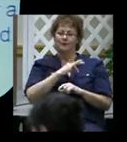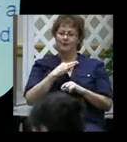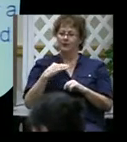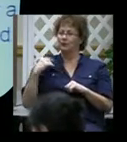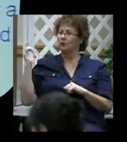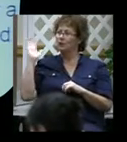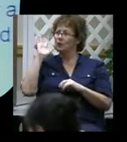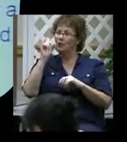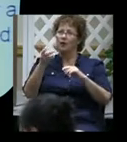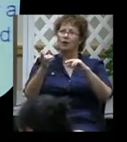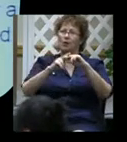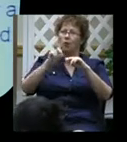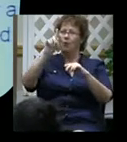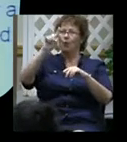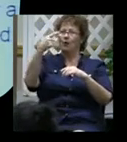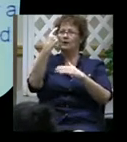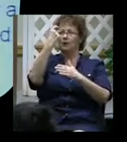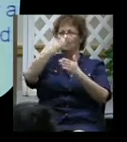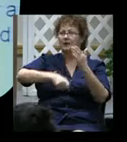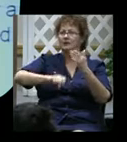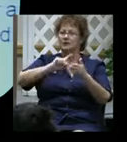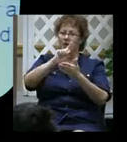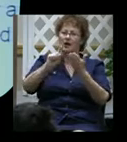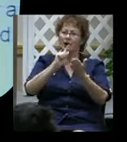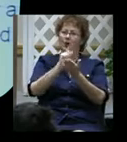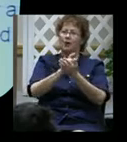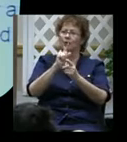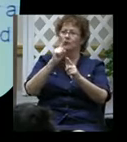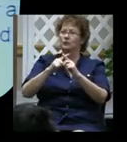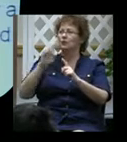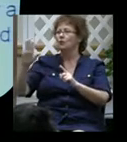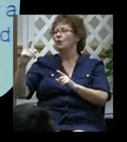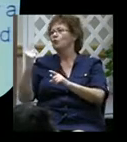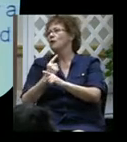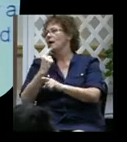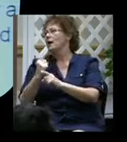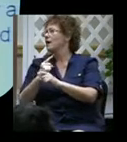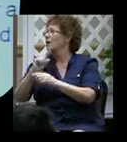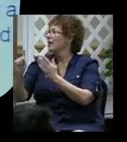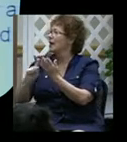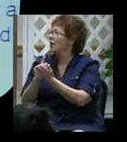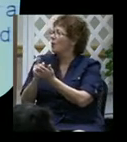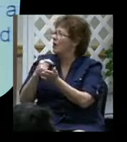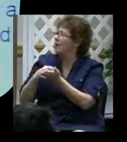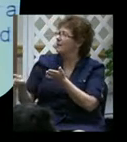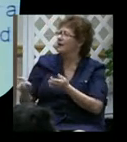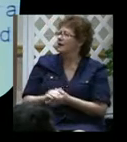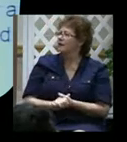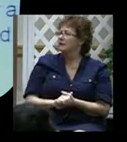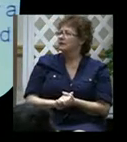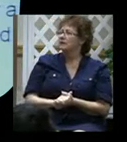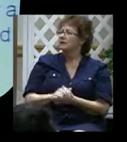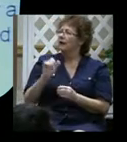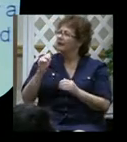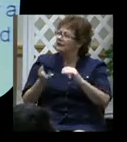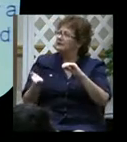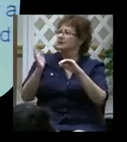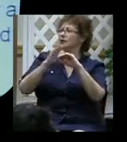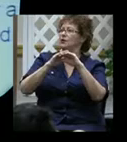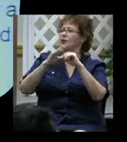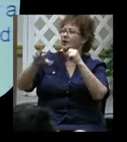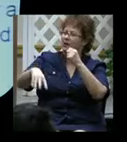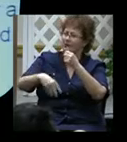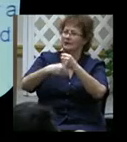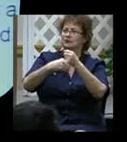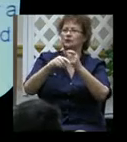an increase of $1 per hour in addition to an employee's regular hourly rate of pay. This increase shall be in addition